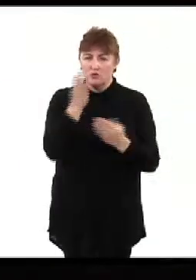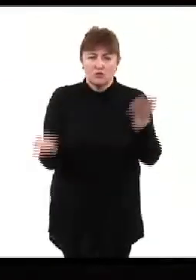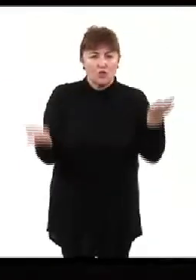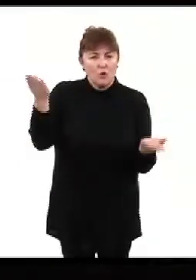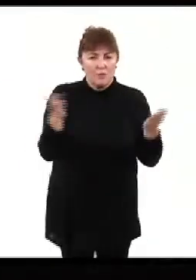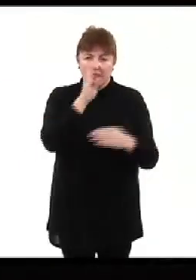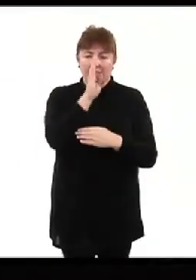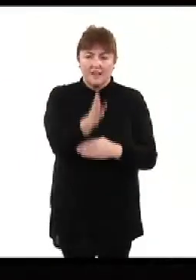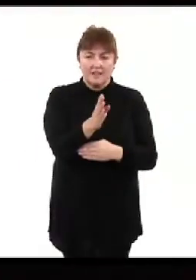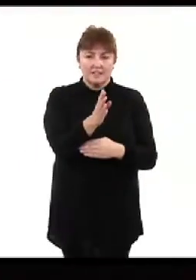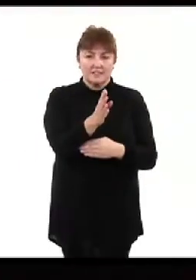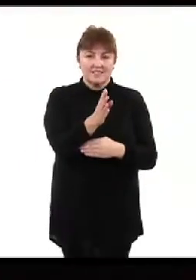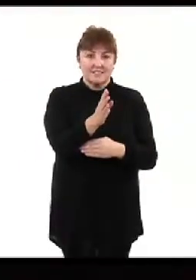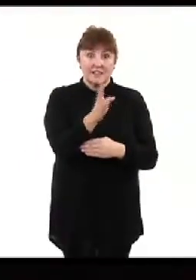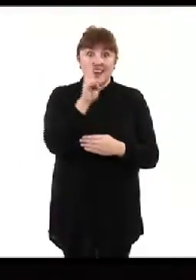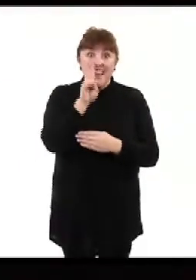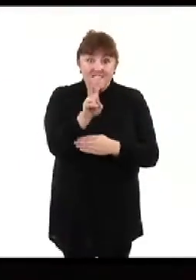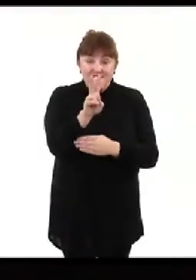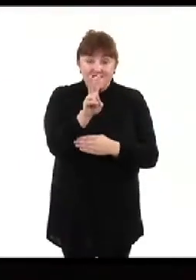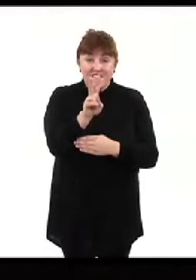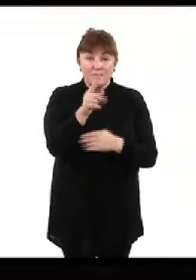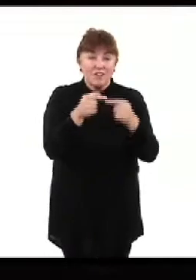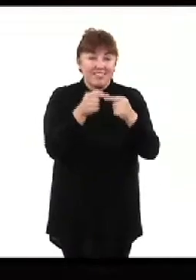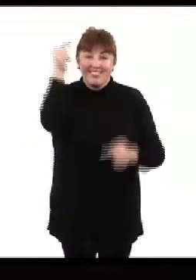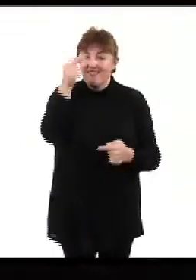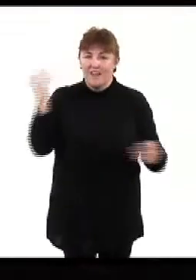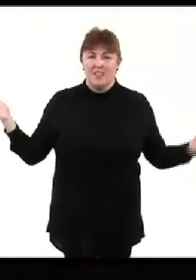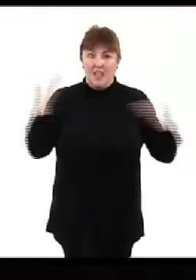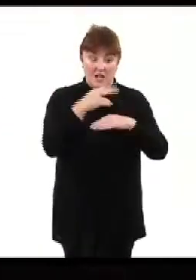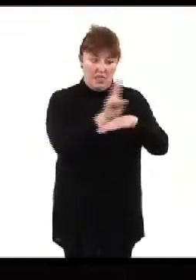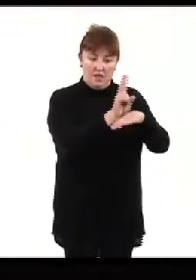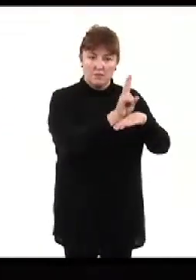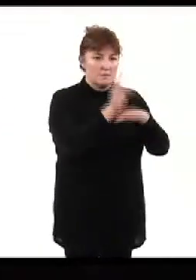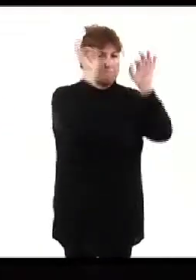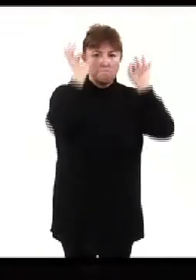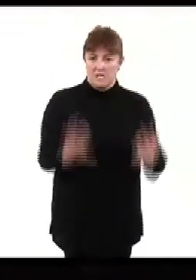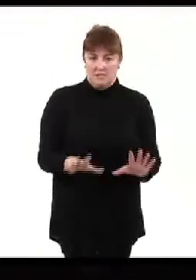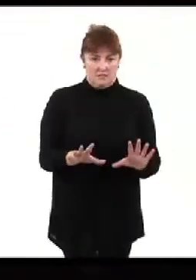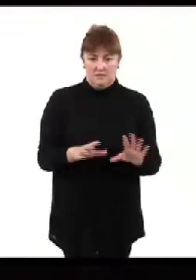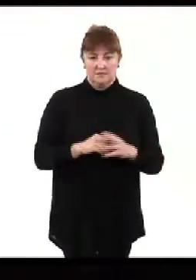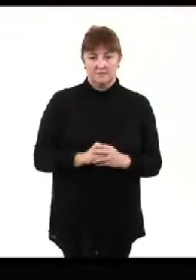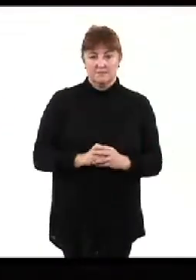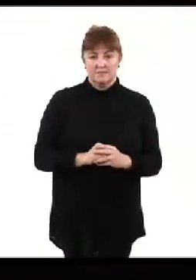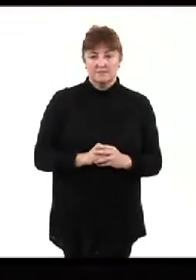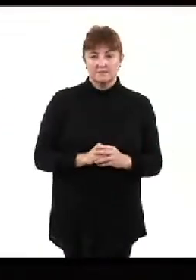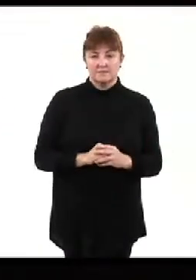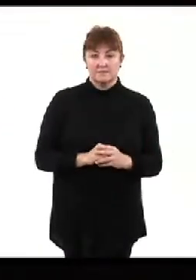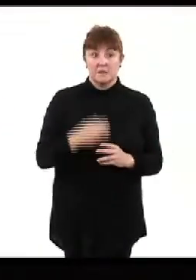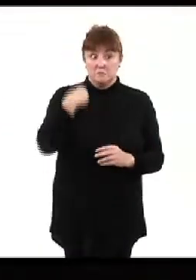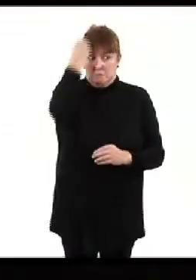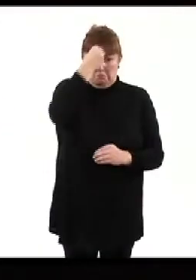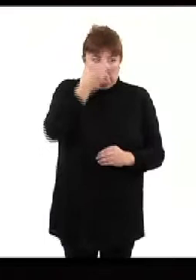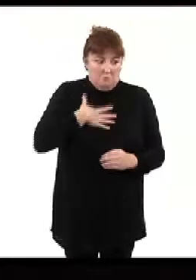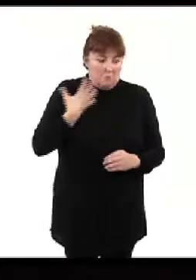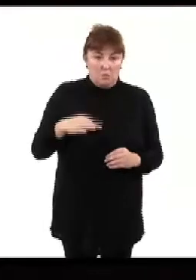activation. So you might think for the handling verbs, if they're really engaging pantomimic type regions, we should see more activation up here in